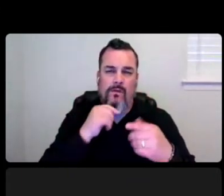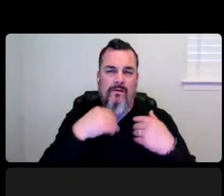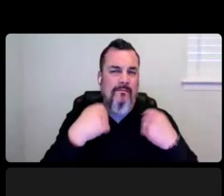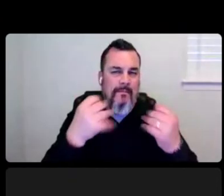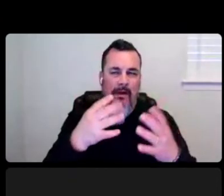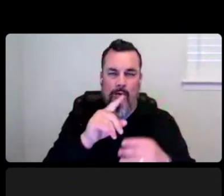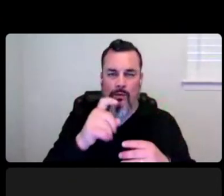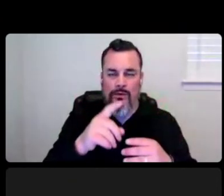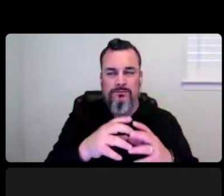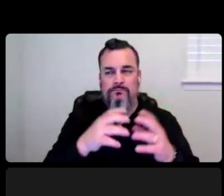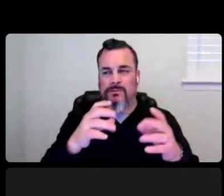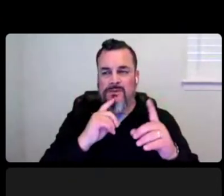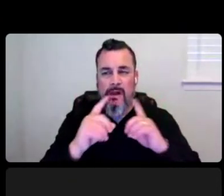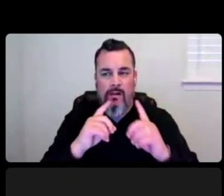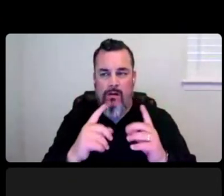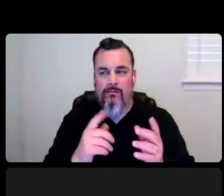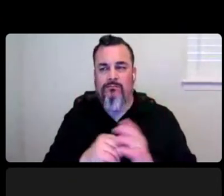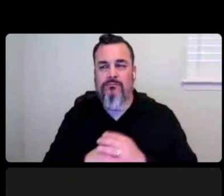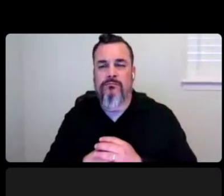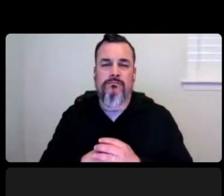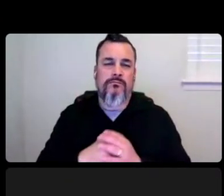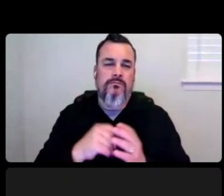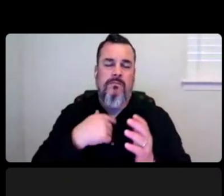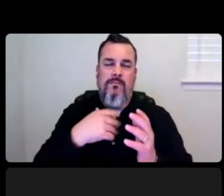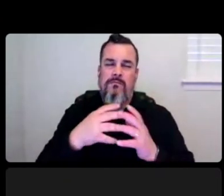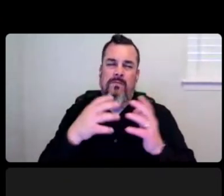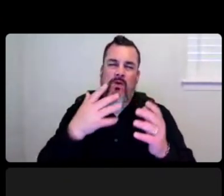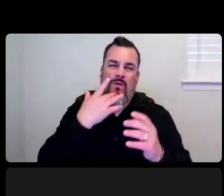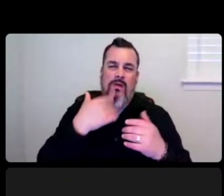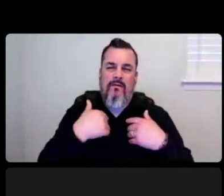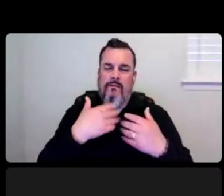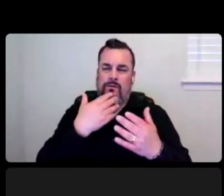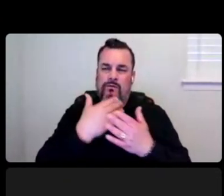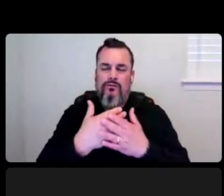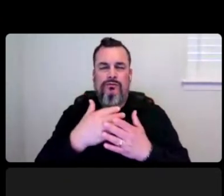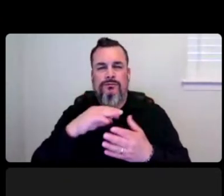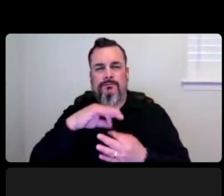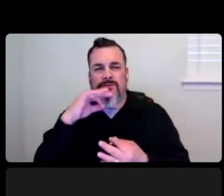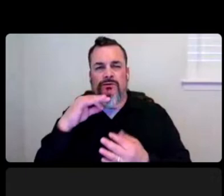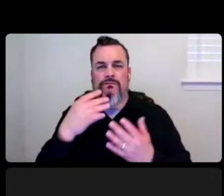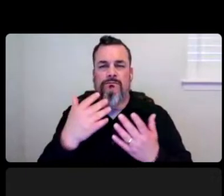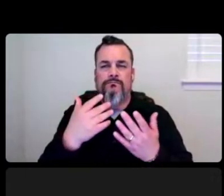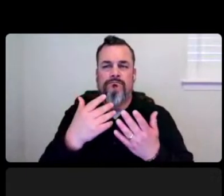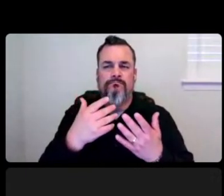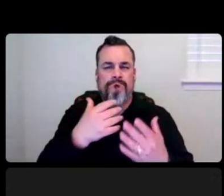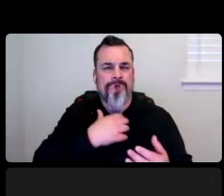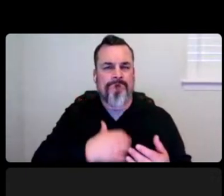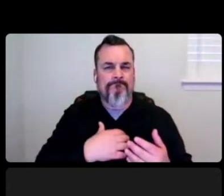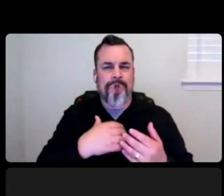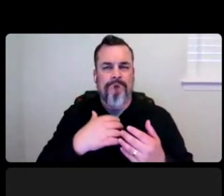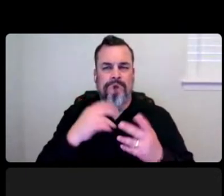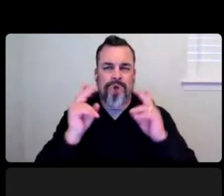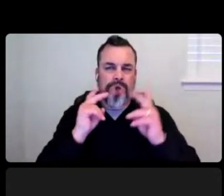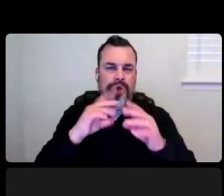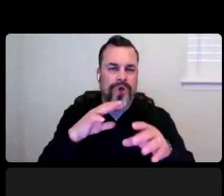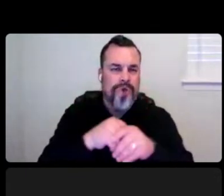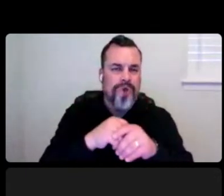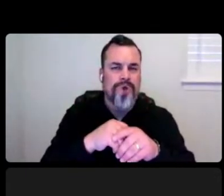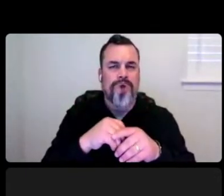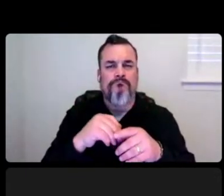much dialogue. I'd much rather have a good spirited, passionate group of people engaging